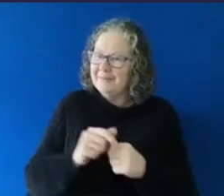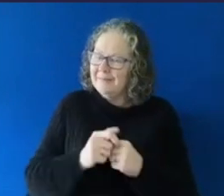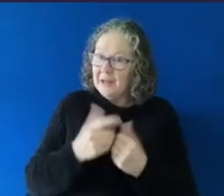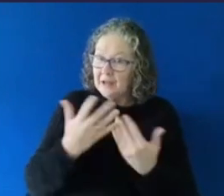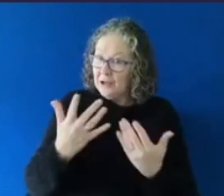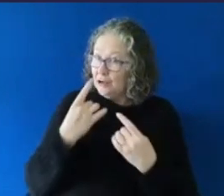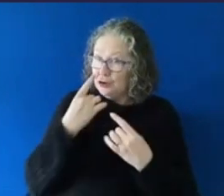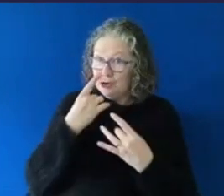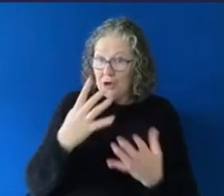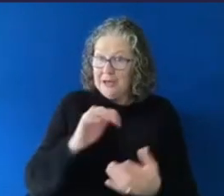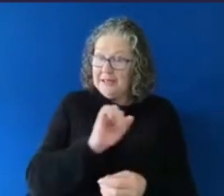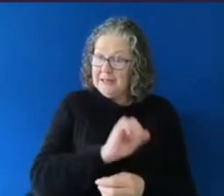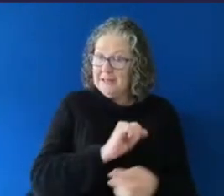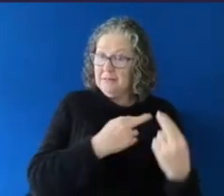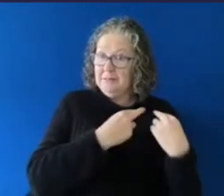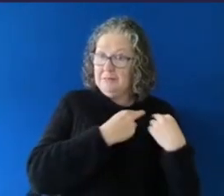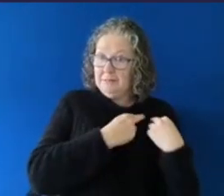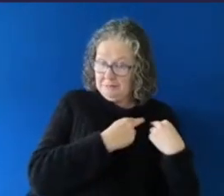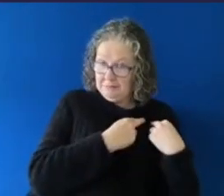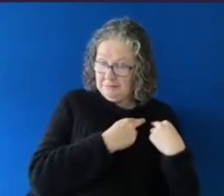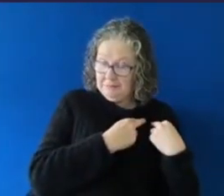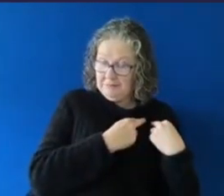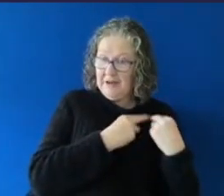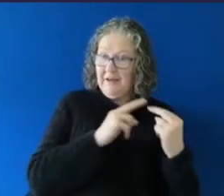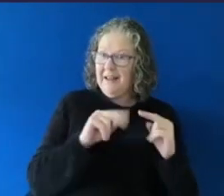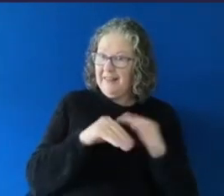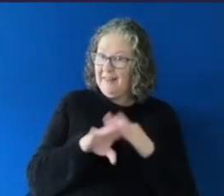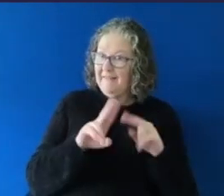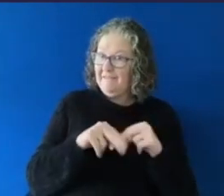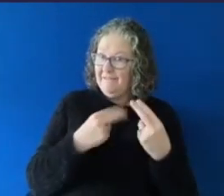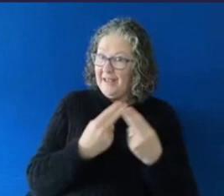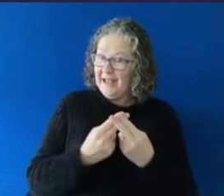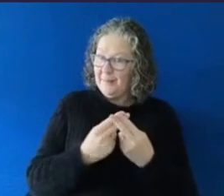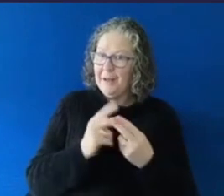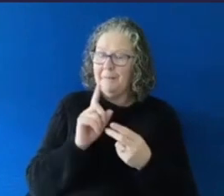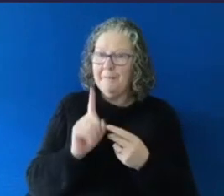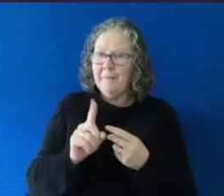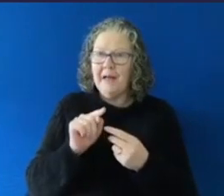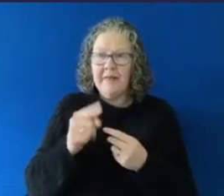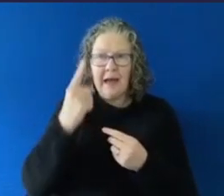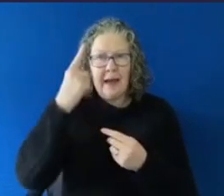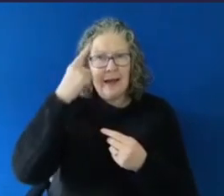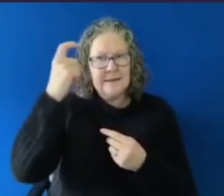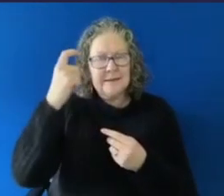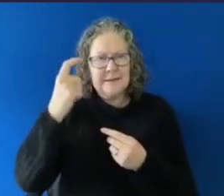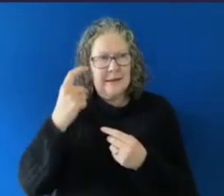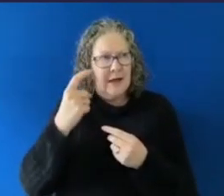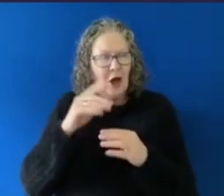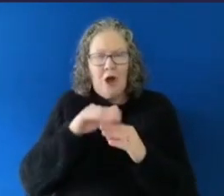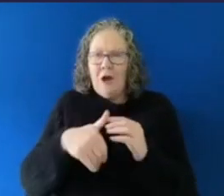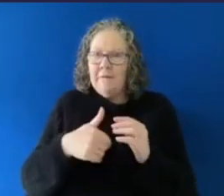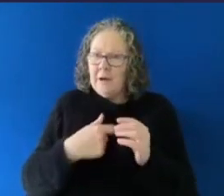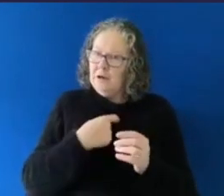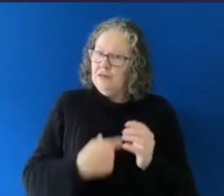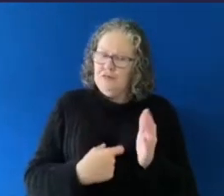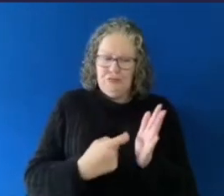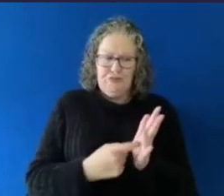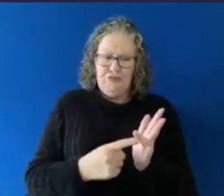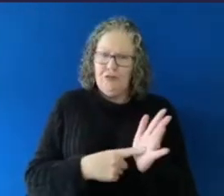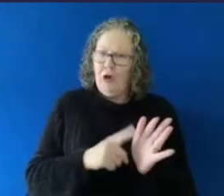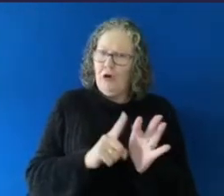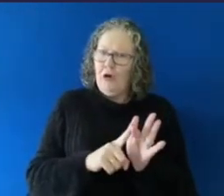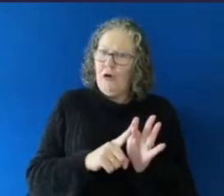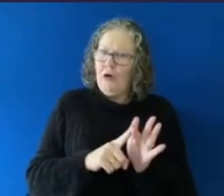family role, started out as a family role, but how the concept of role brings so much more to people than